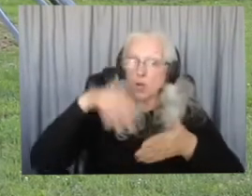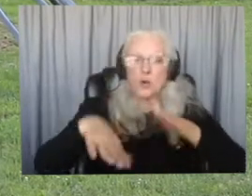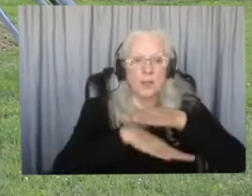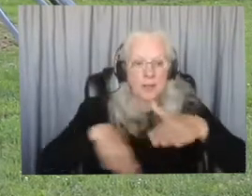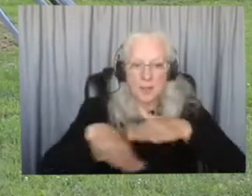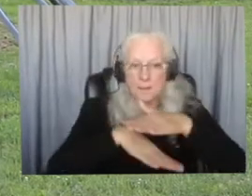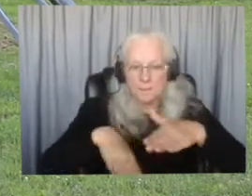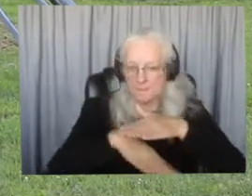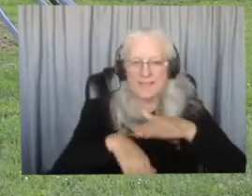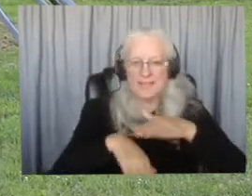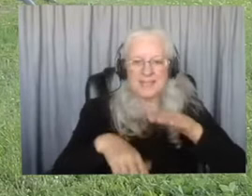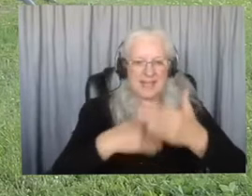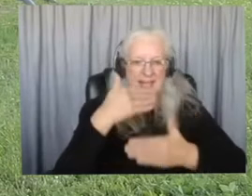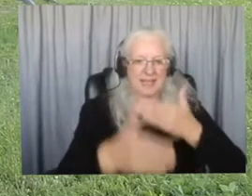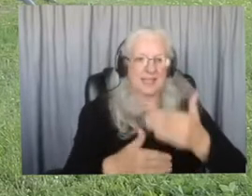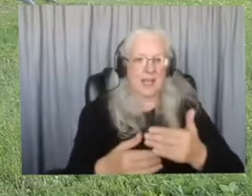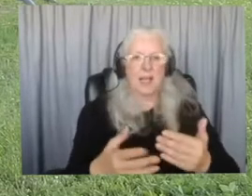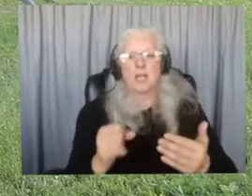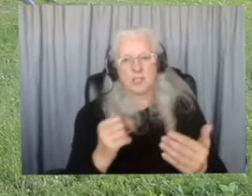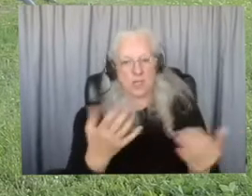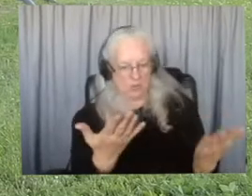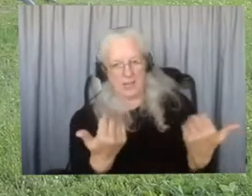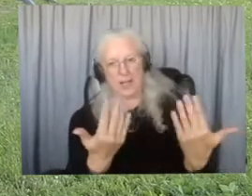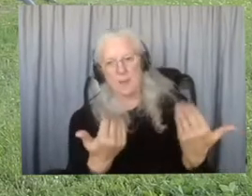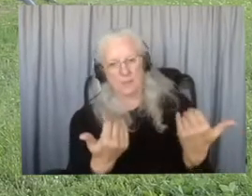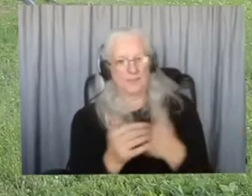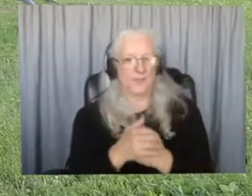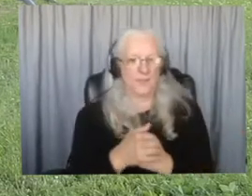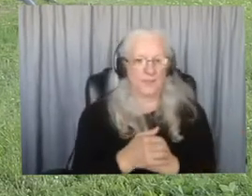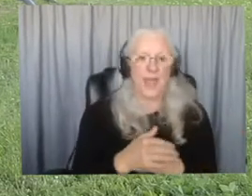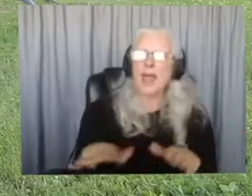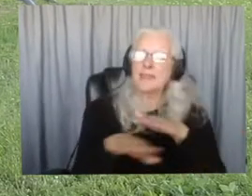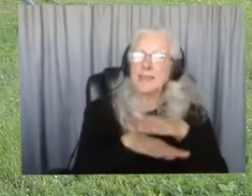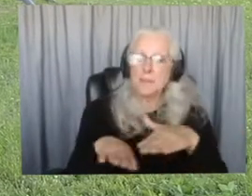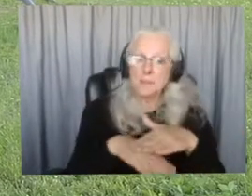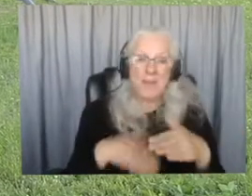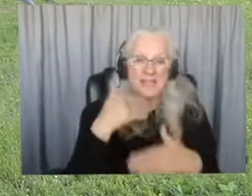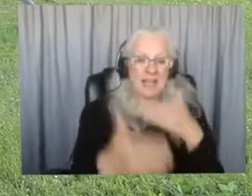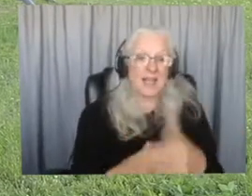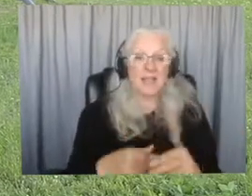here in my language. The basic powwow dance step is a 1-2-1-2 step.